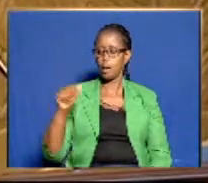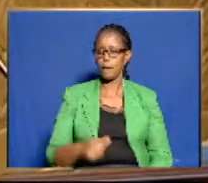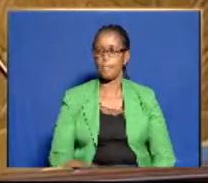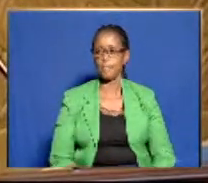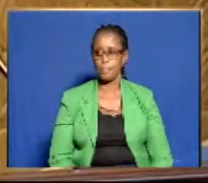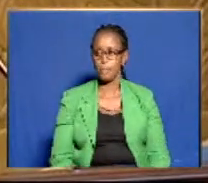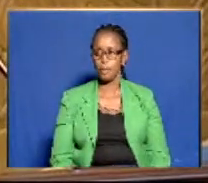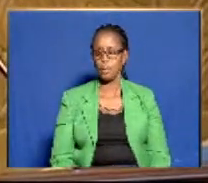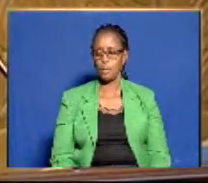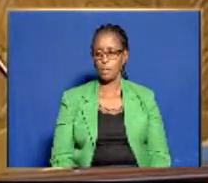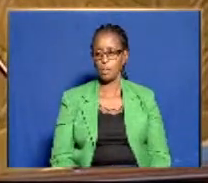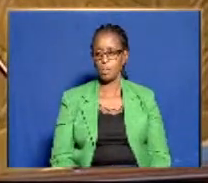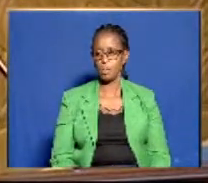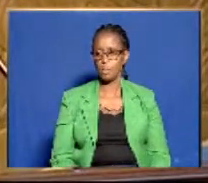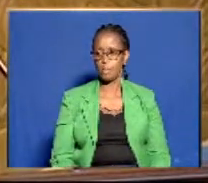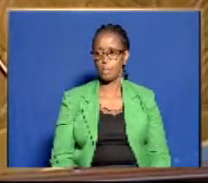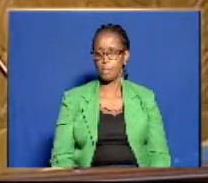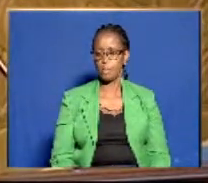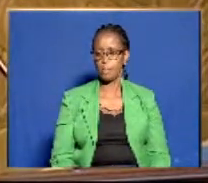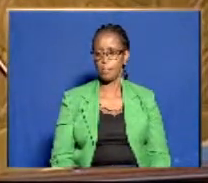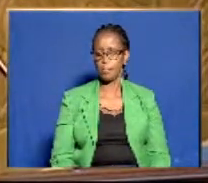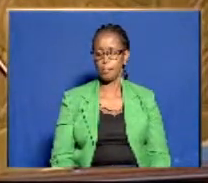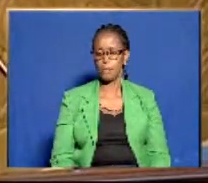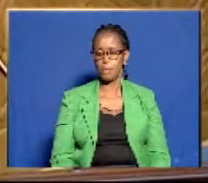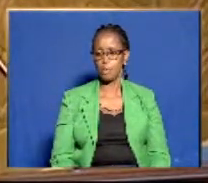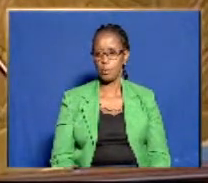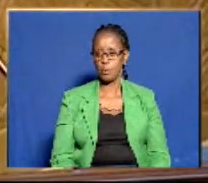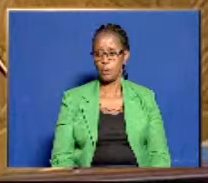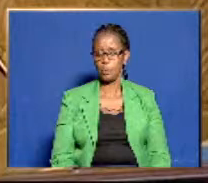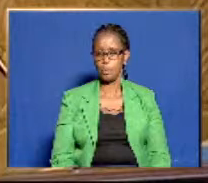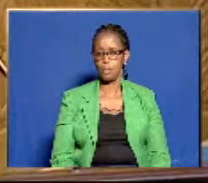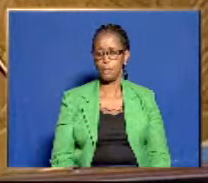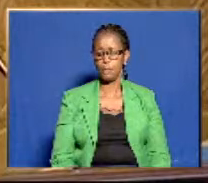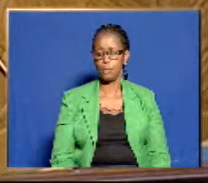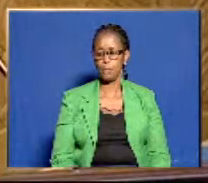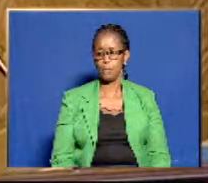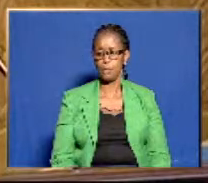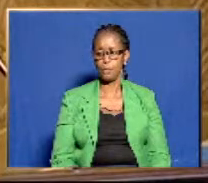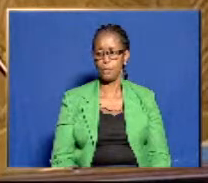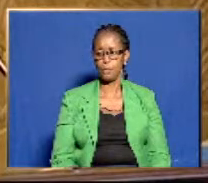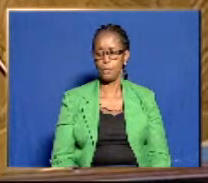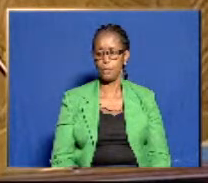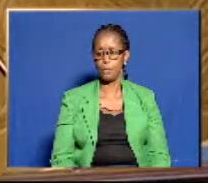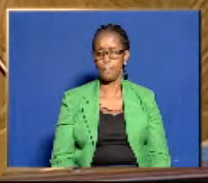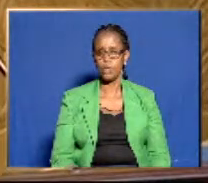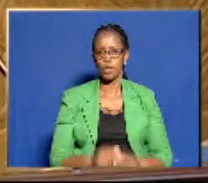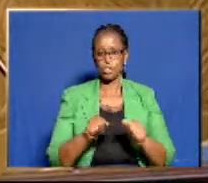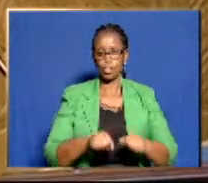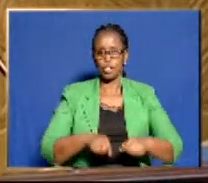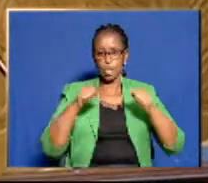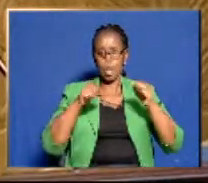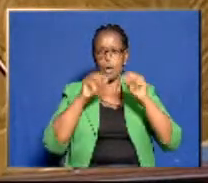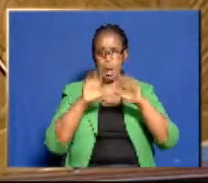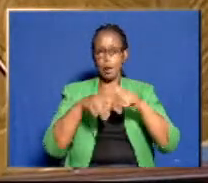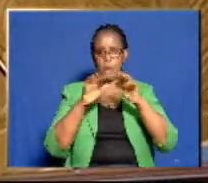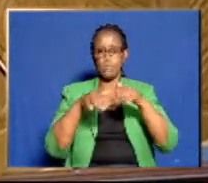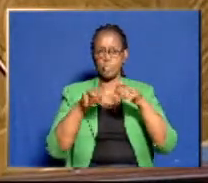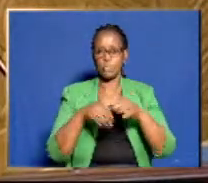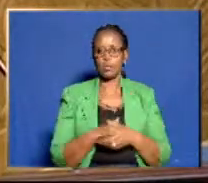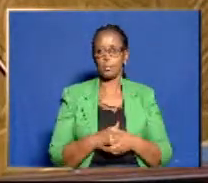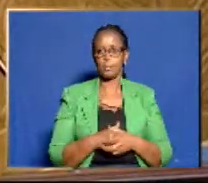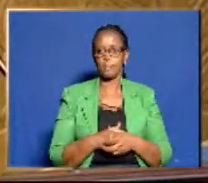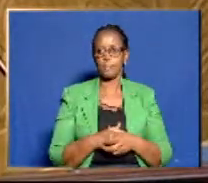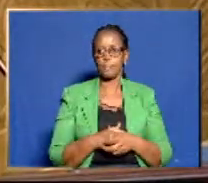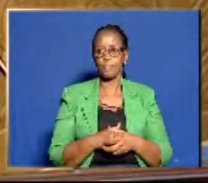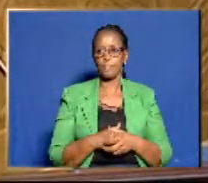not desiring to be in. Honorable members, the chair for Agriculture was here